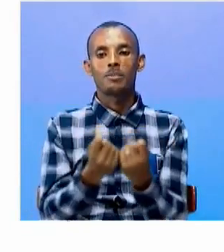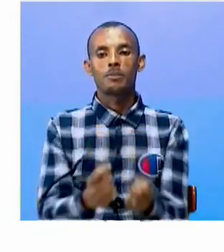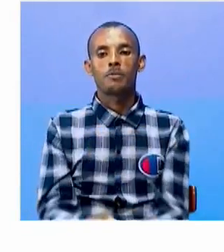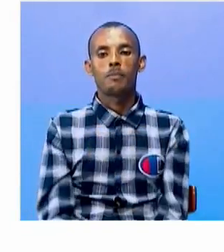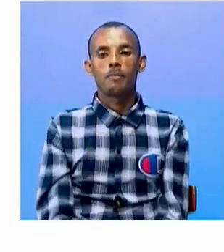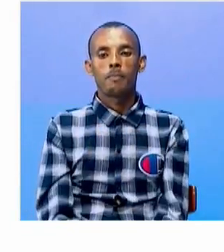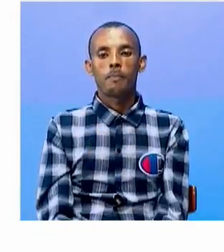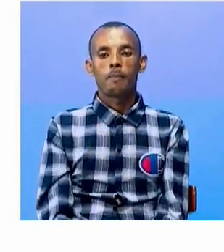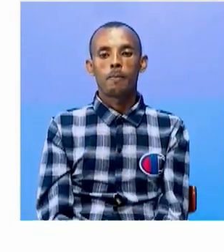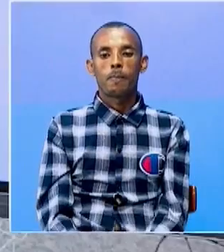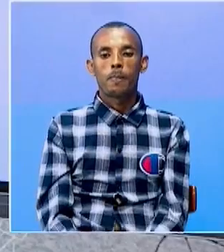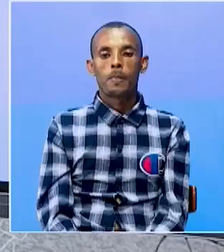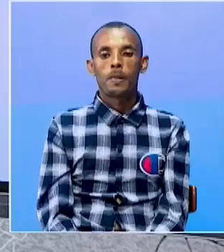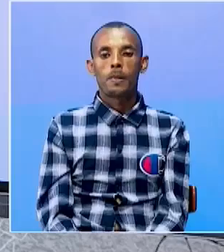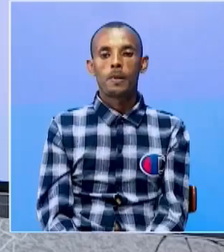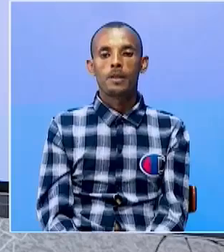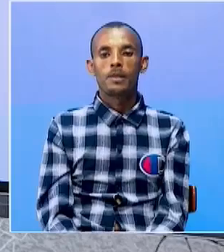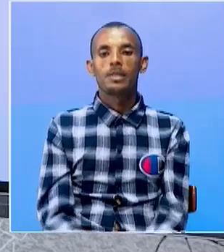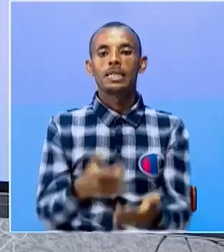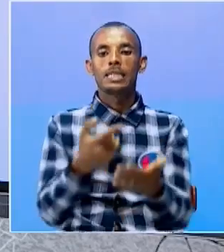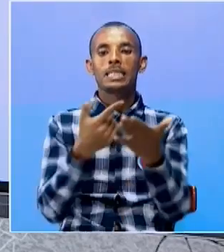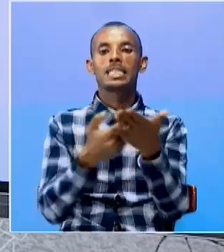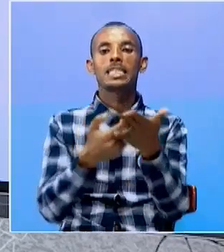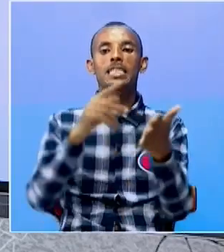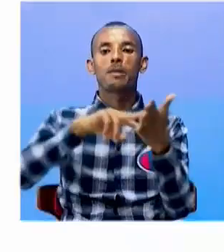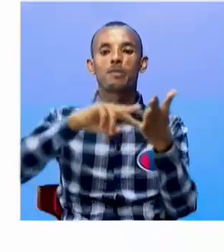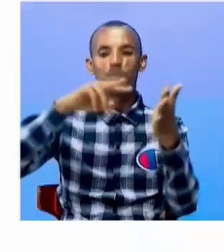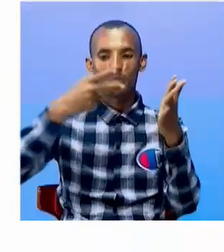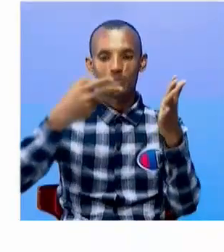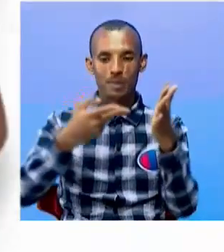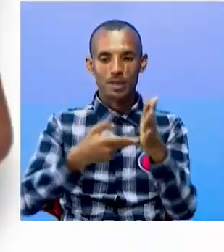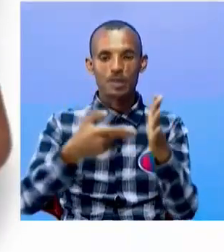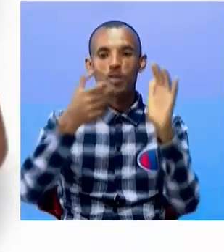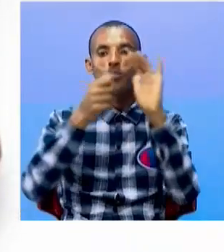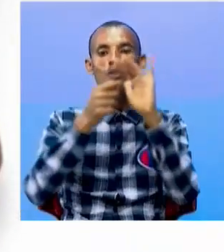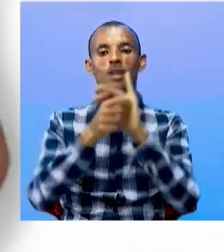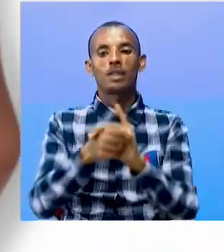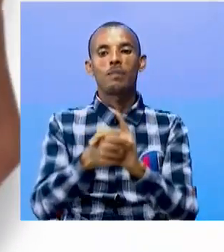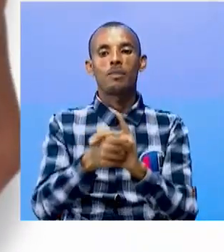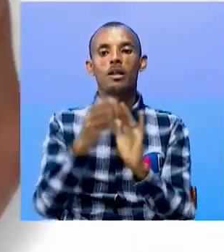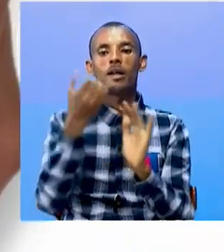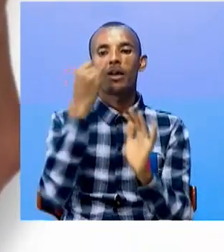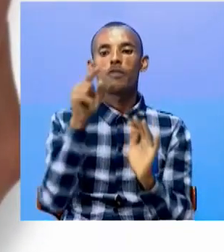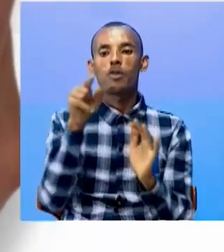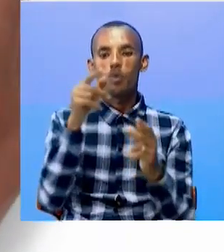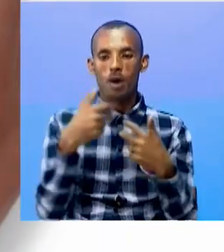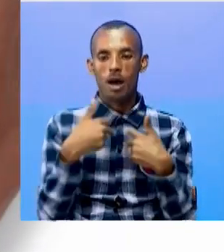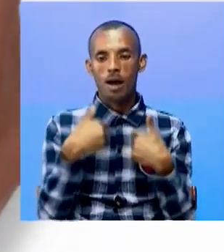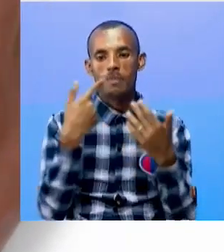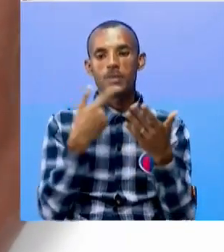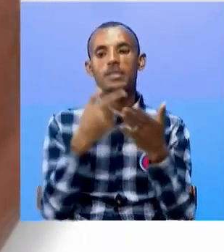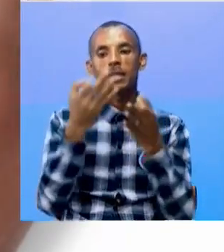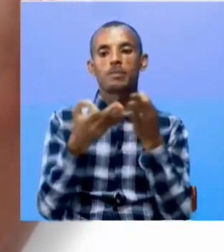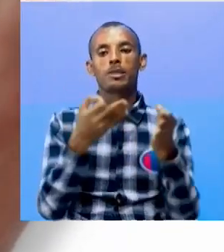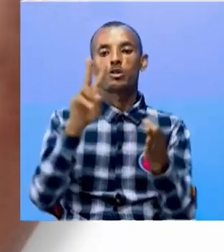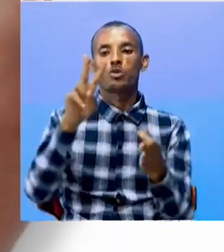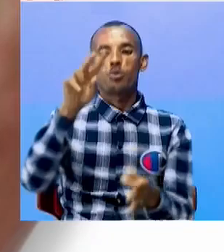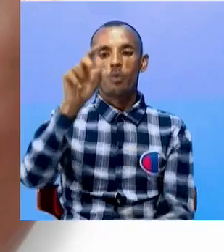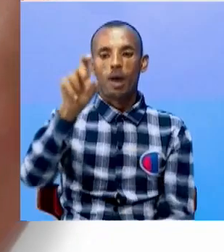terms. This means, for example, if you have this expression, 2x